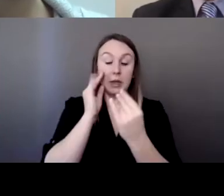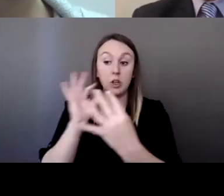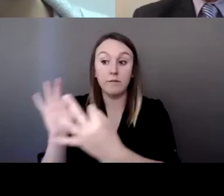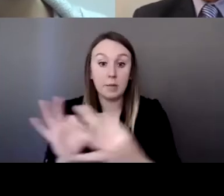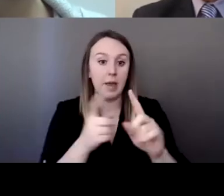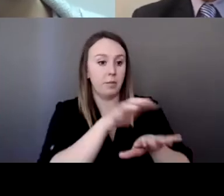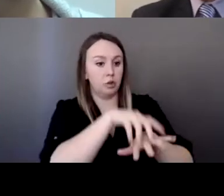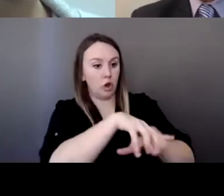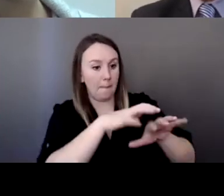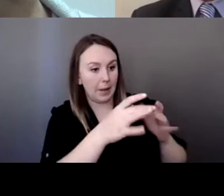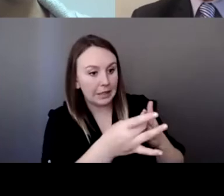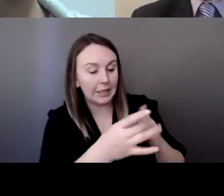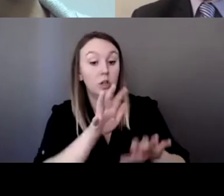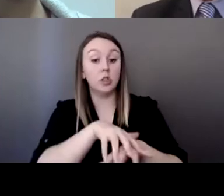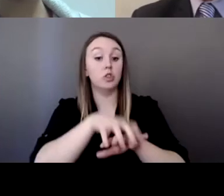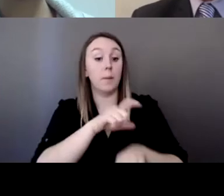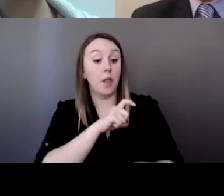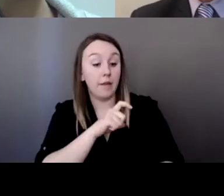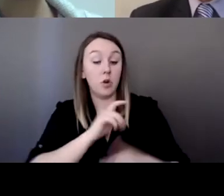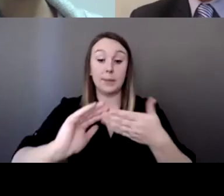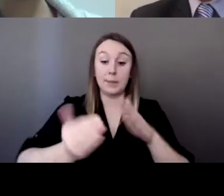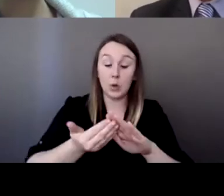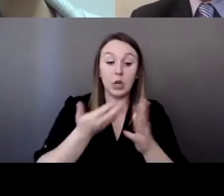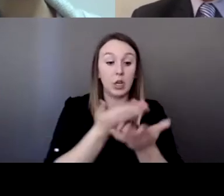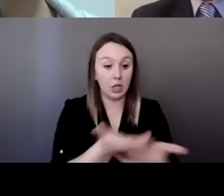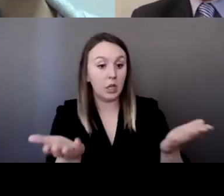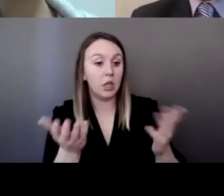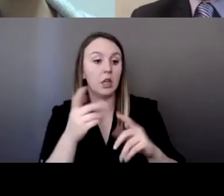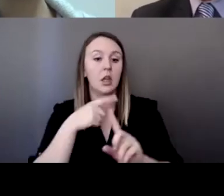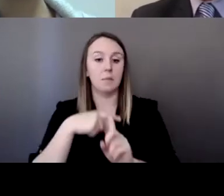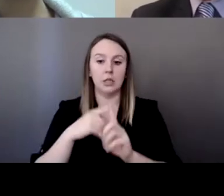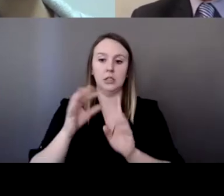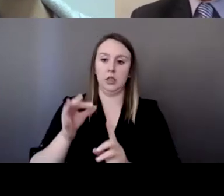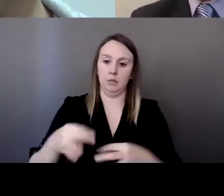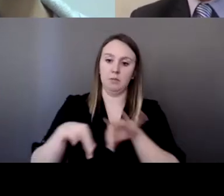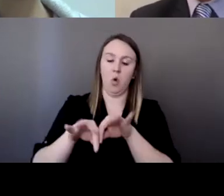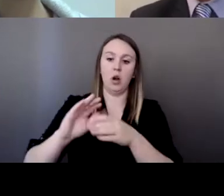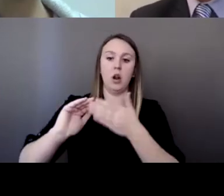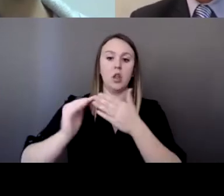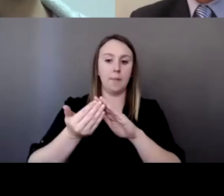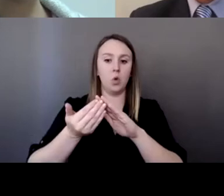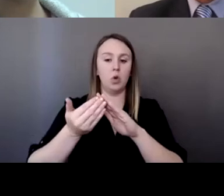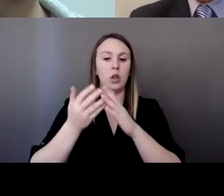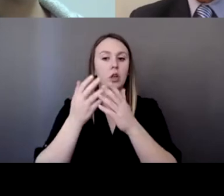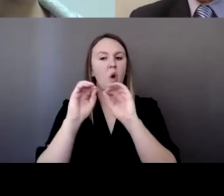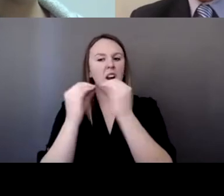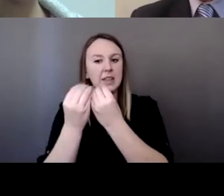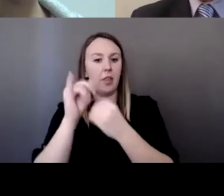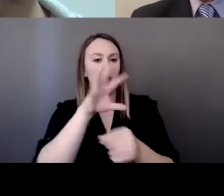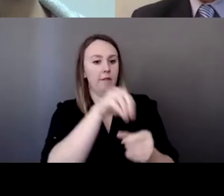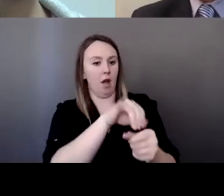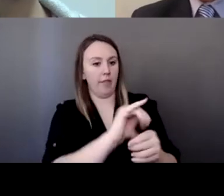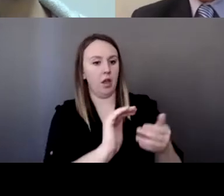leaders, from tribal law enforcement, from community members, and from important community-based organizations that are